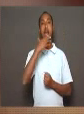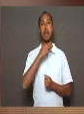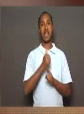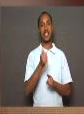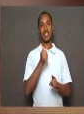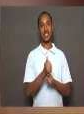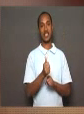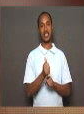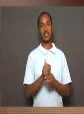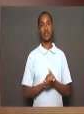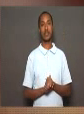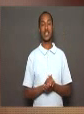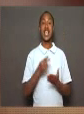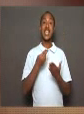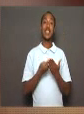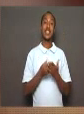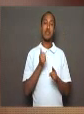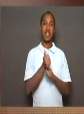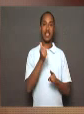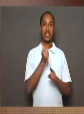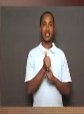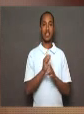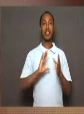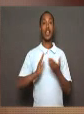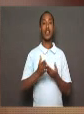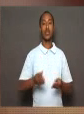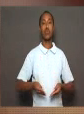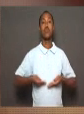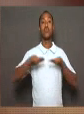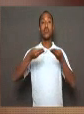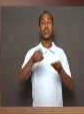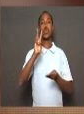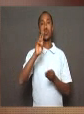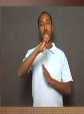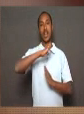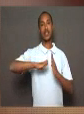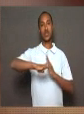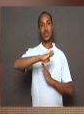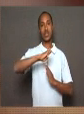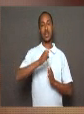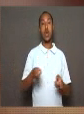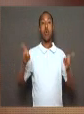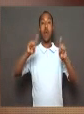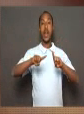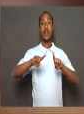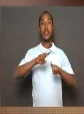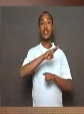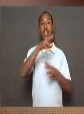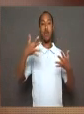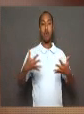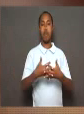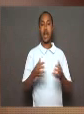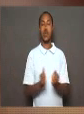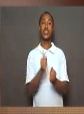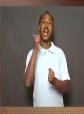2A metals? These metals tend to lose 2 electrons when they